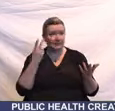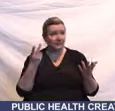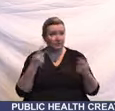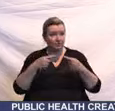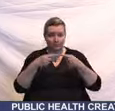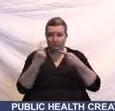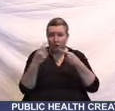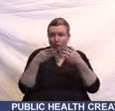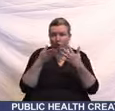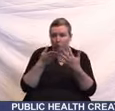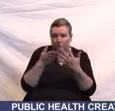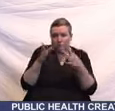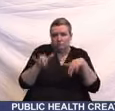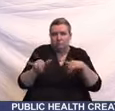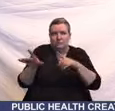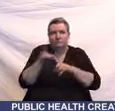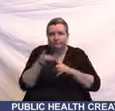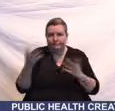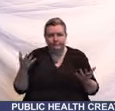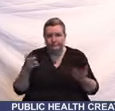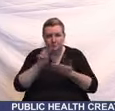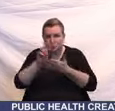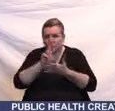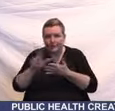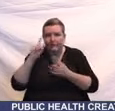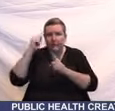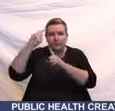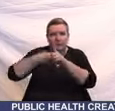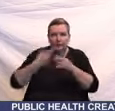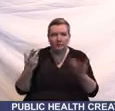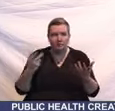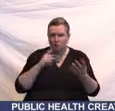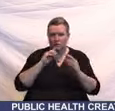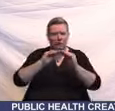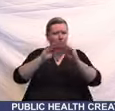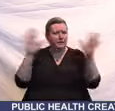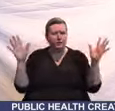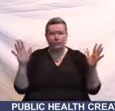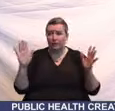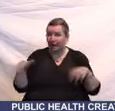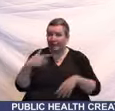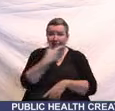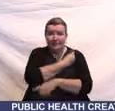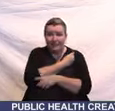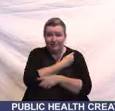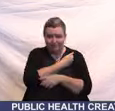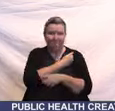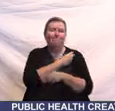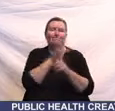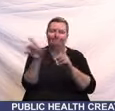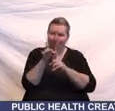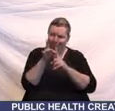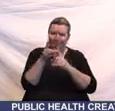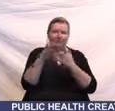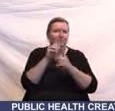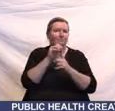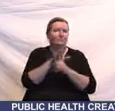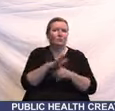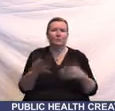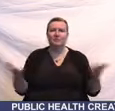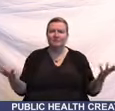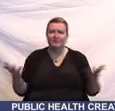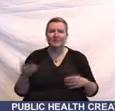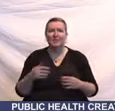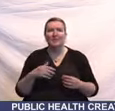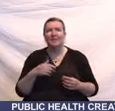from the past few weeks and months bear out. But we cannot overlook that there are more cases being identified among those